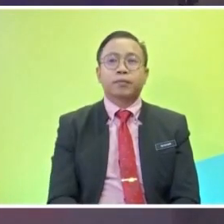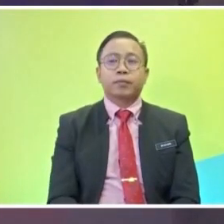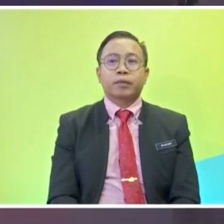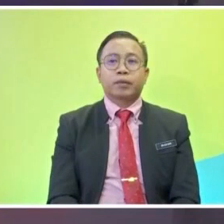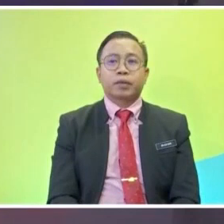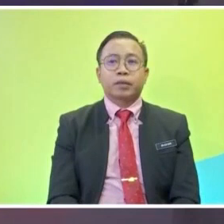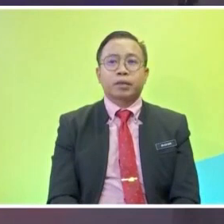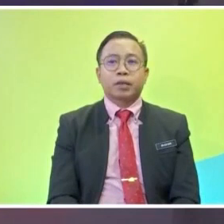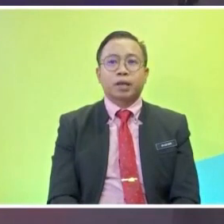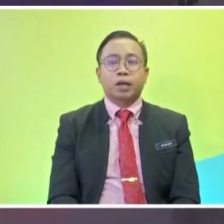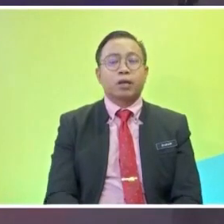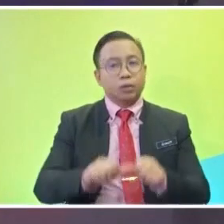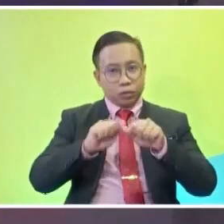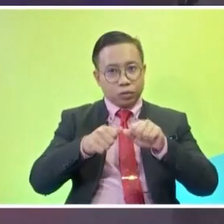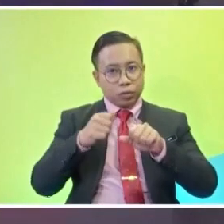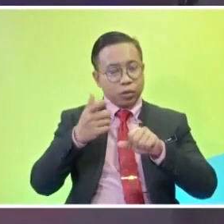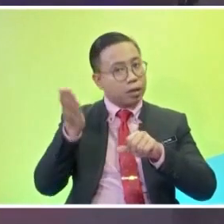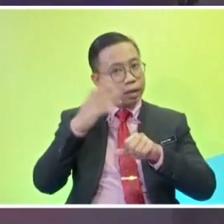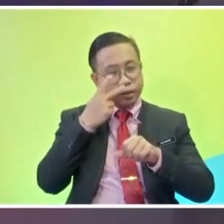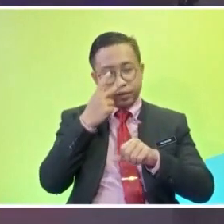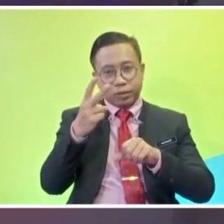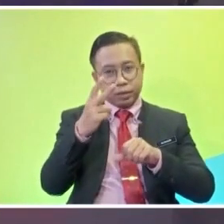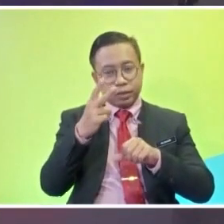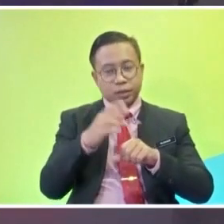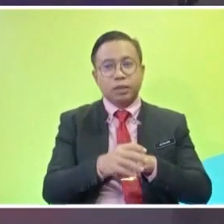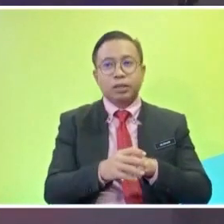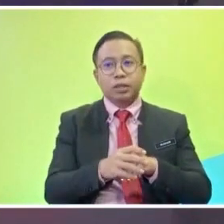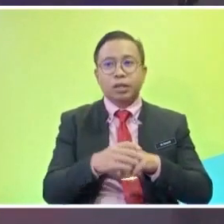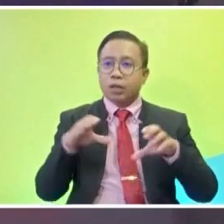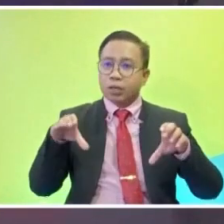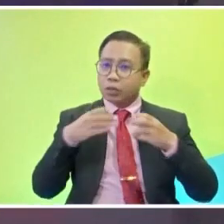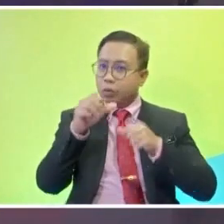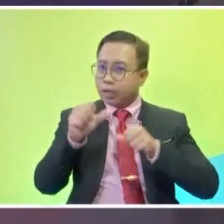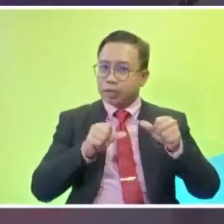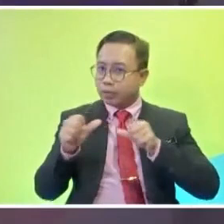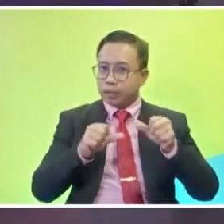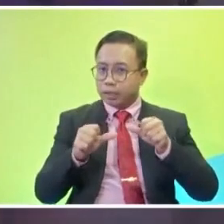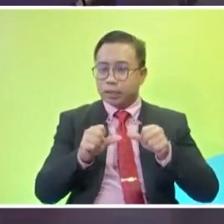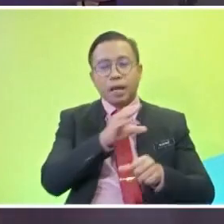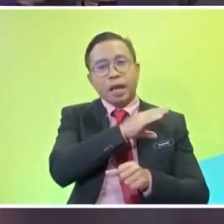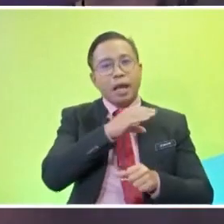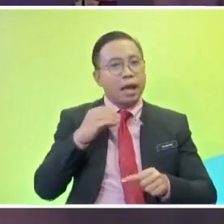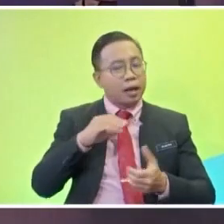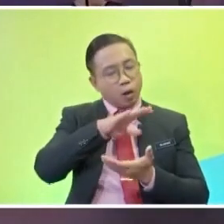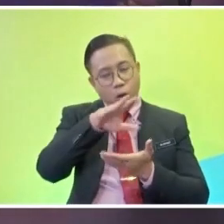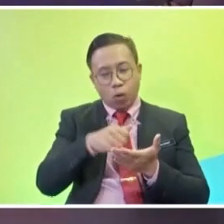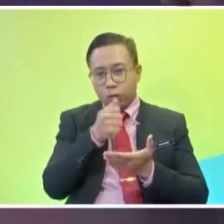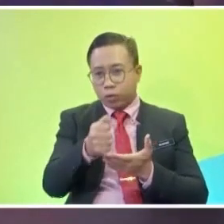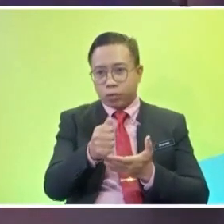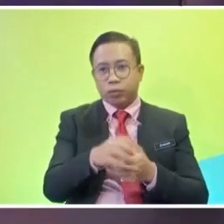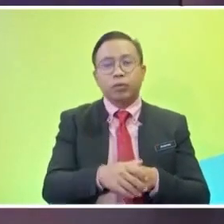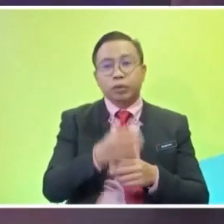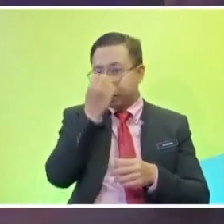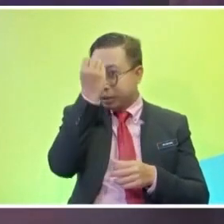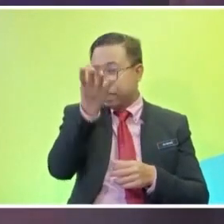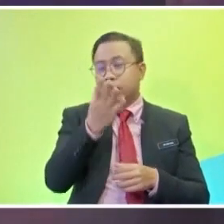it a yes? Okay. So let's see if you have actually listened well. So we're going to do an activity. All right. And all you have to do is